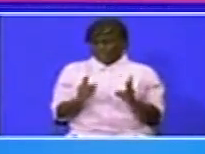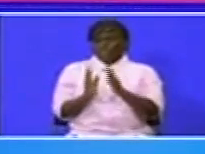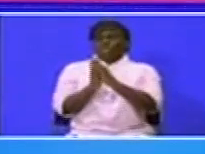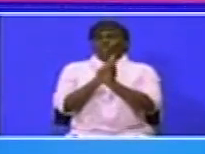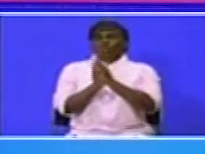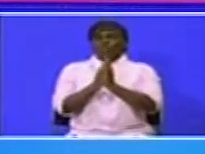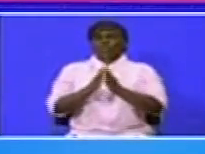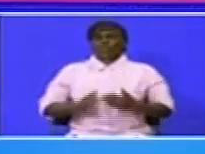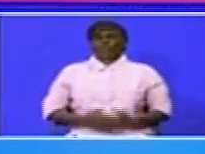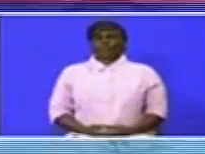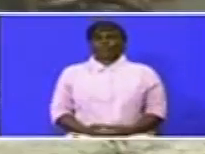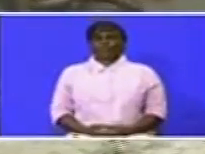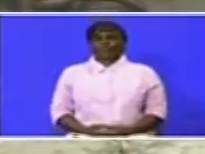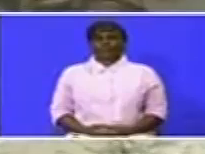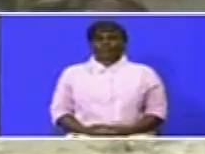tonight.